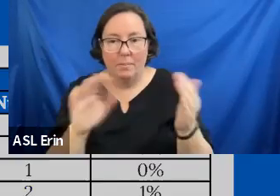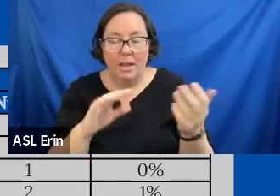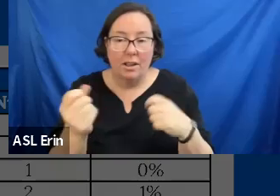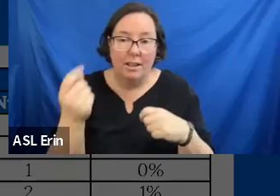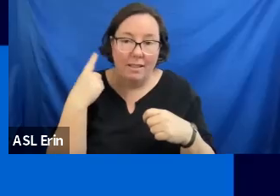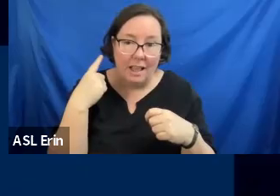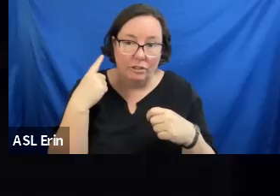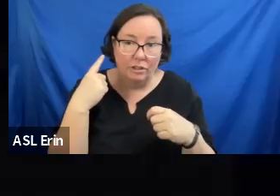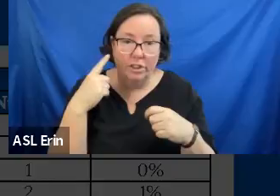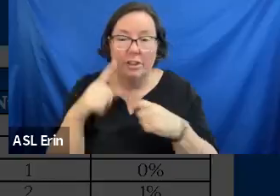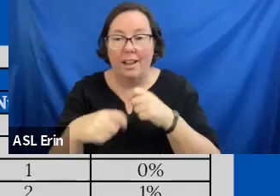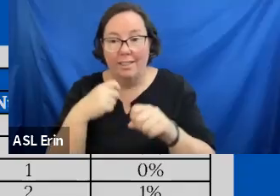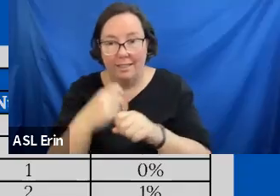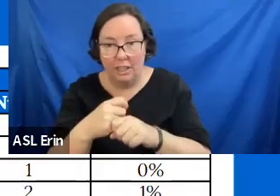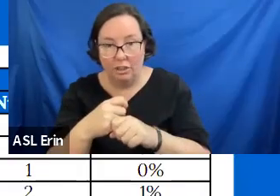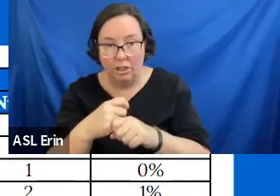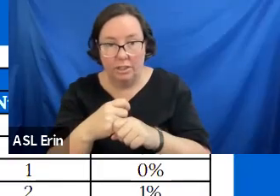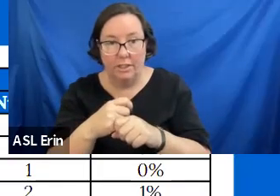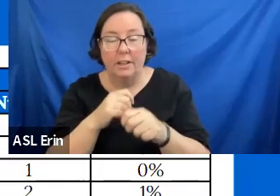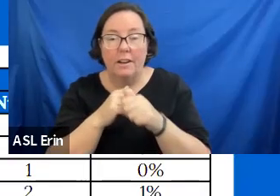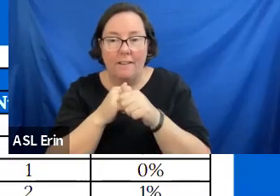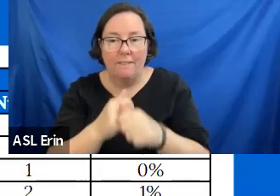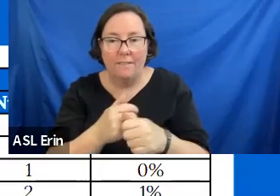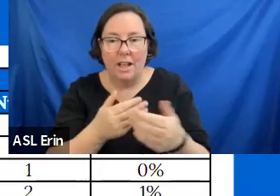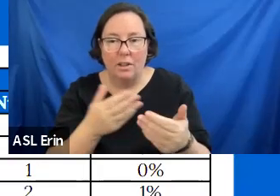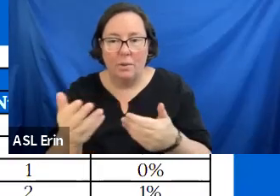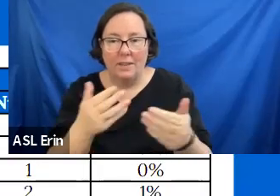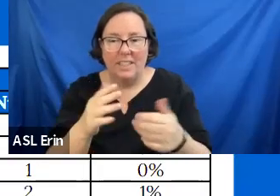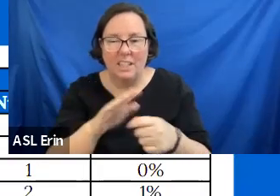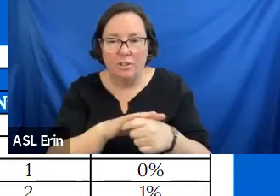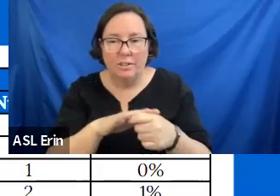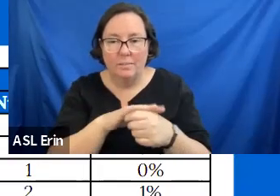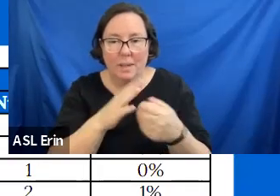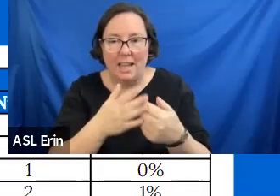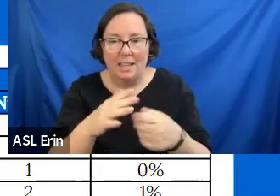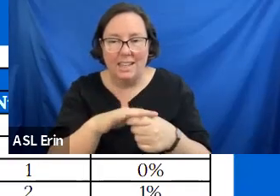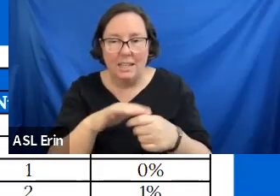school year to this year by for invitations by neighborhood.